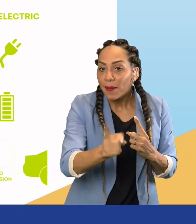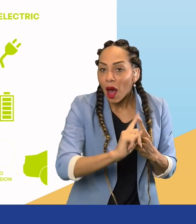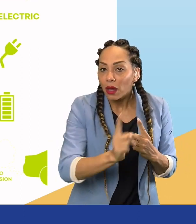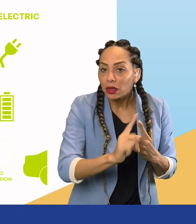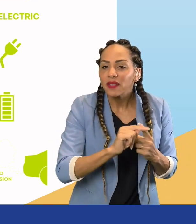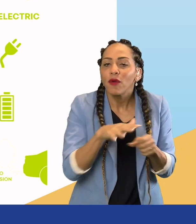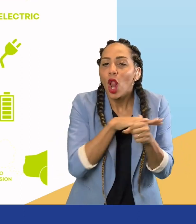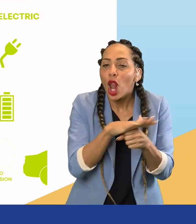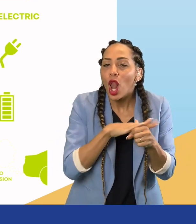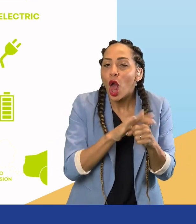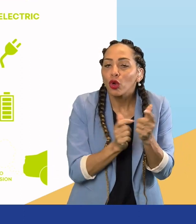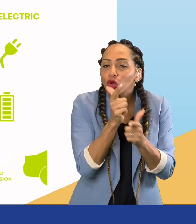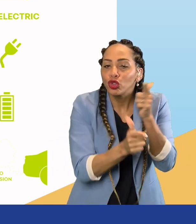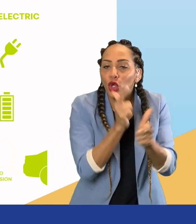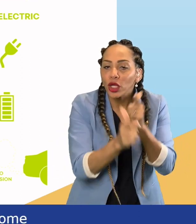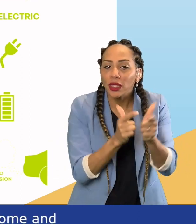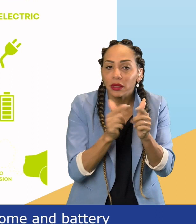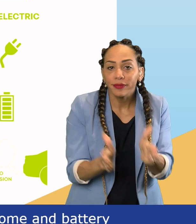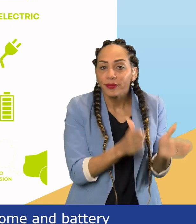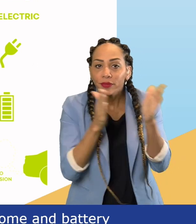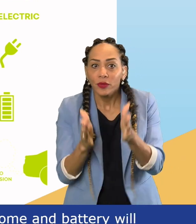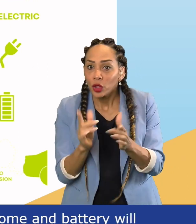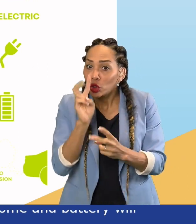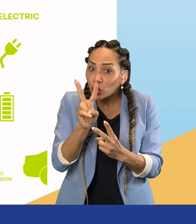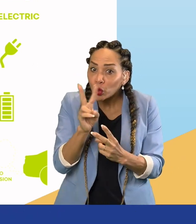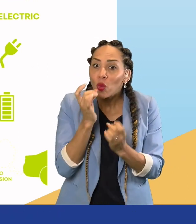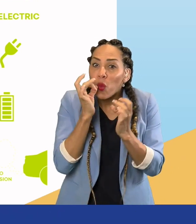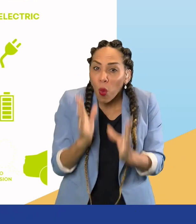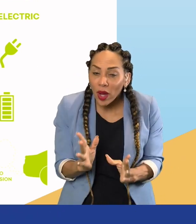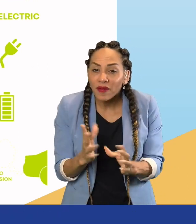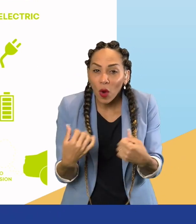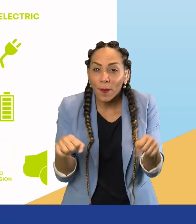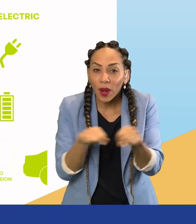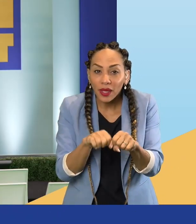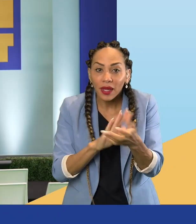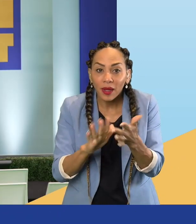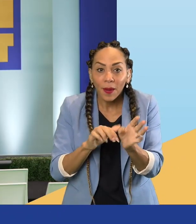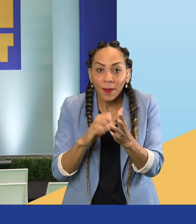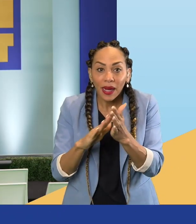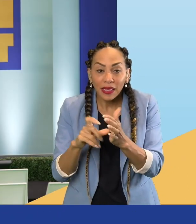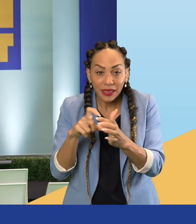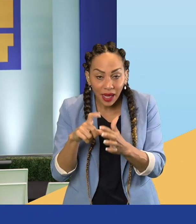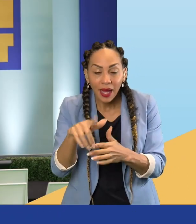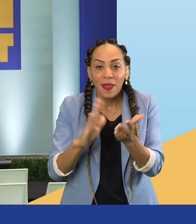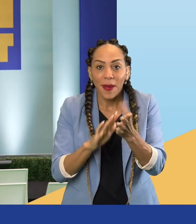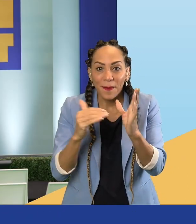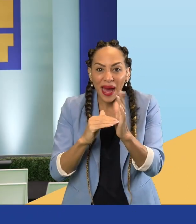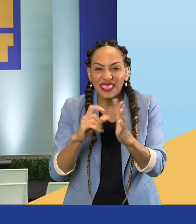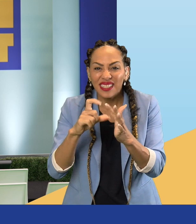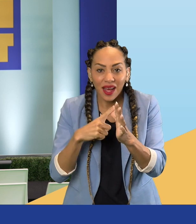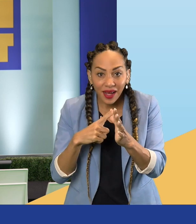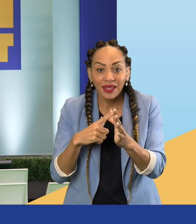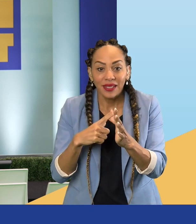do. And there's two wonderful plug-in hybrids in the hall that I've seen this morning, the Mazda CX-60 at the back of the hall, and on the left-hand side, the